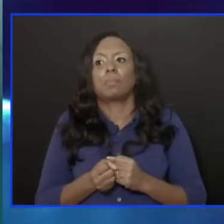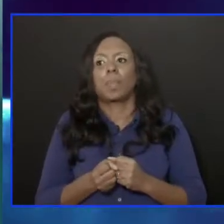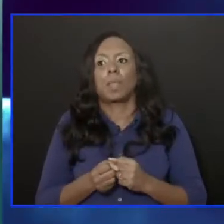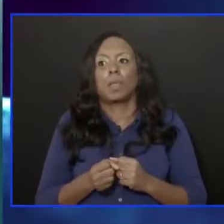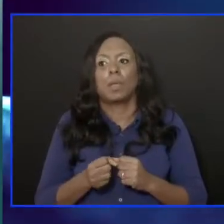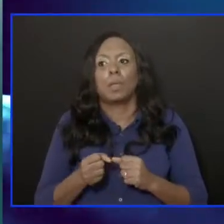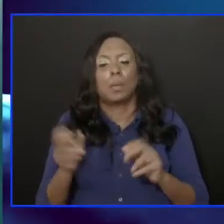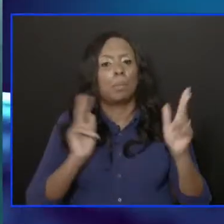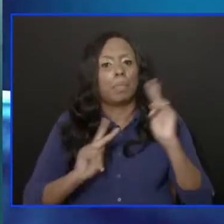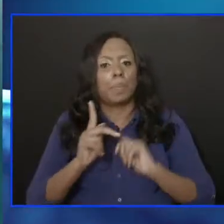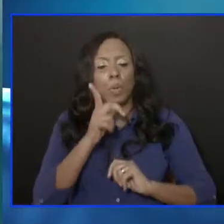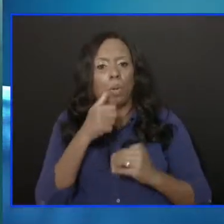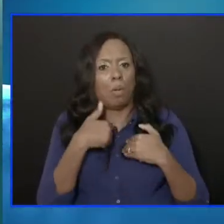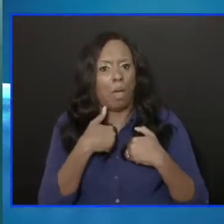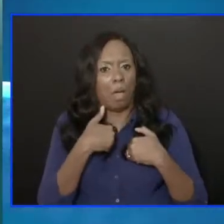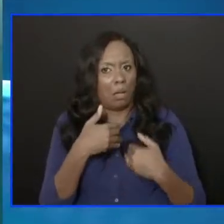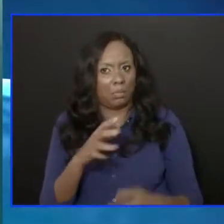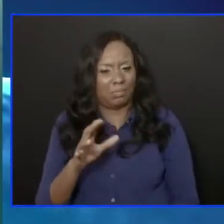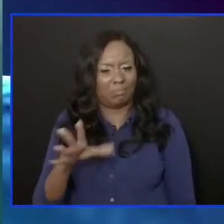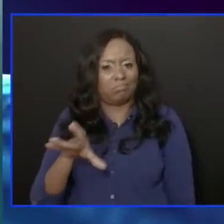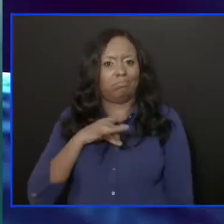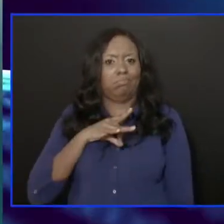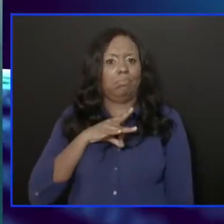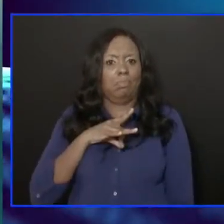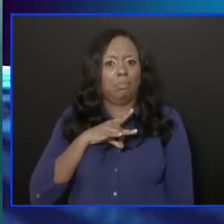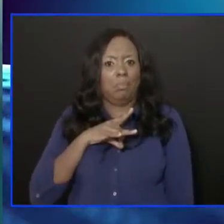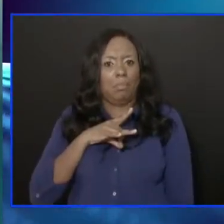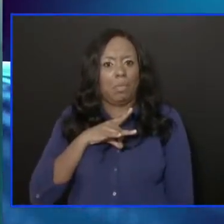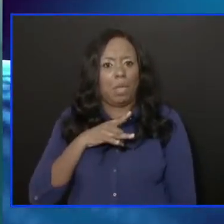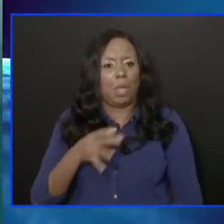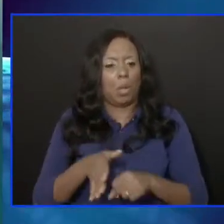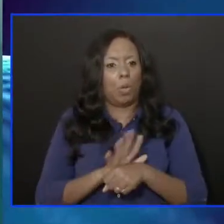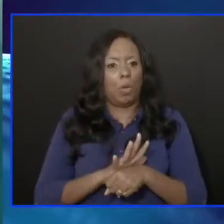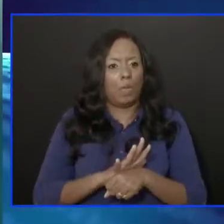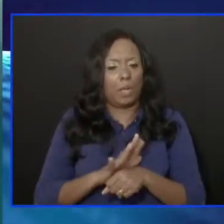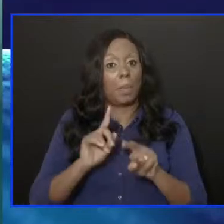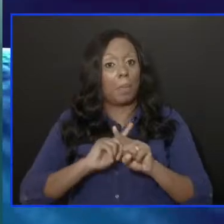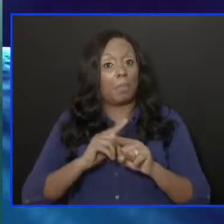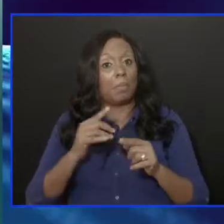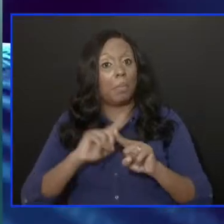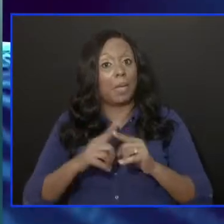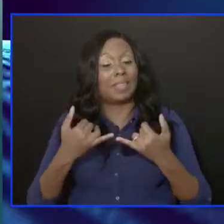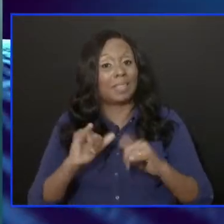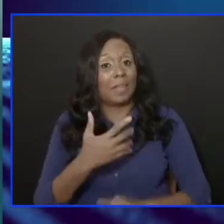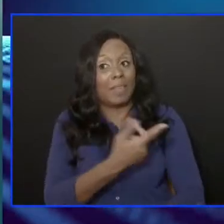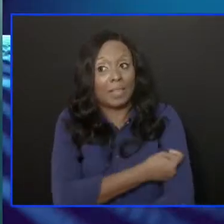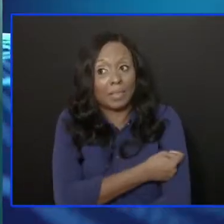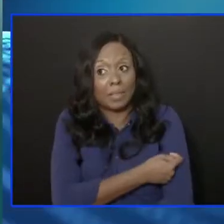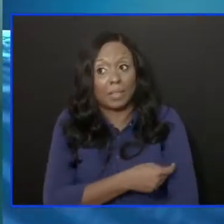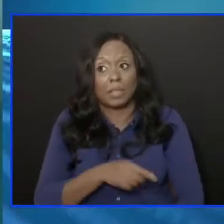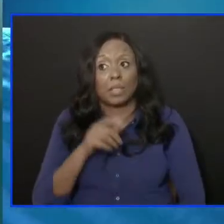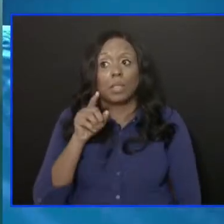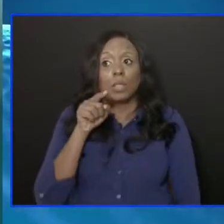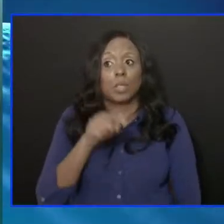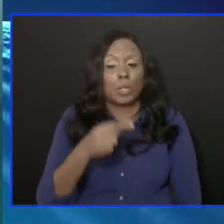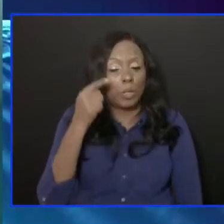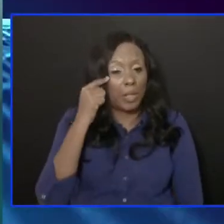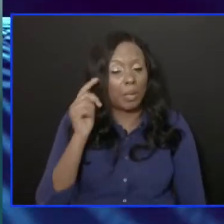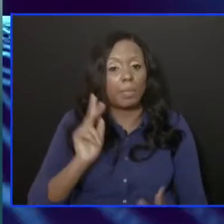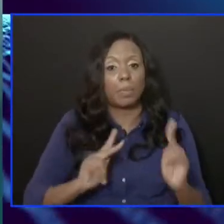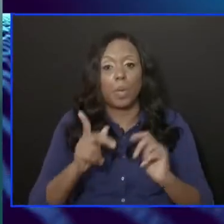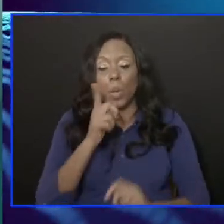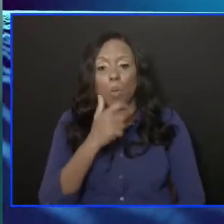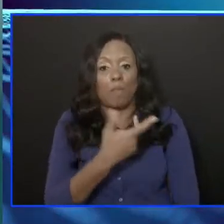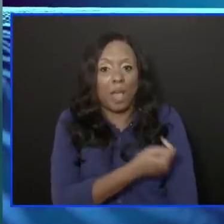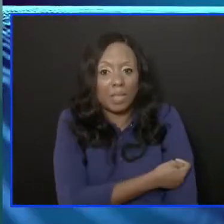breakthrough infections. But can you say what is leading to the breakthrough infections? Is it people who are vaccinated becoming complacent, or is